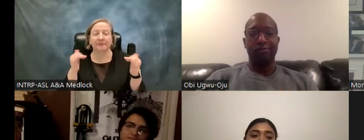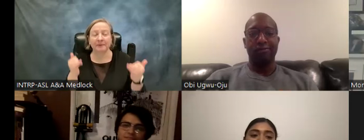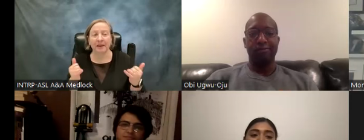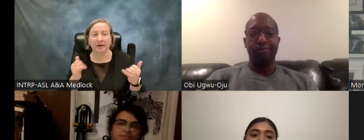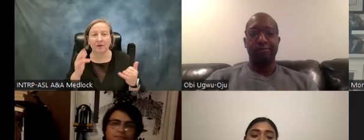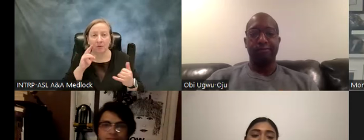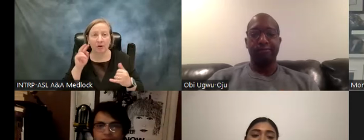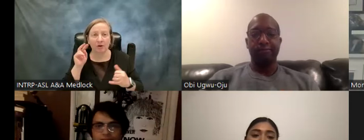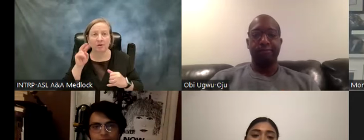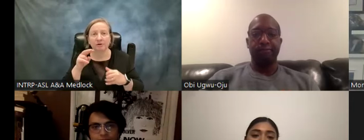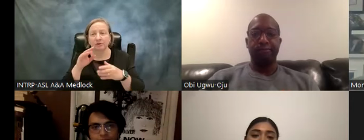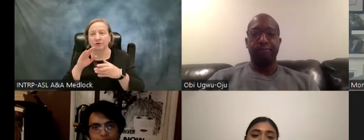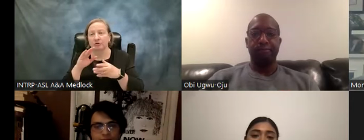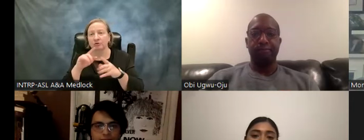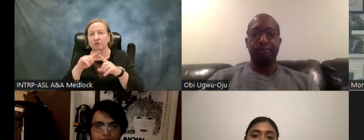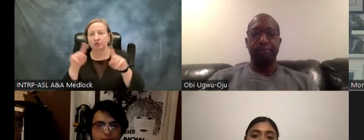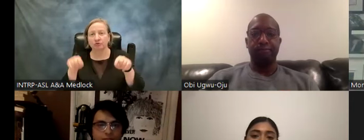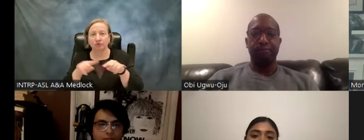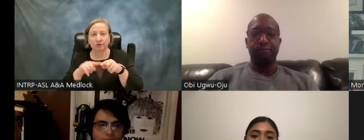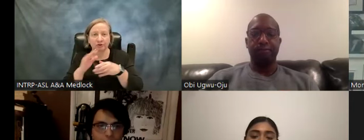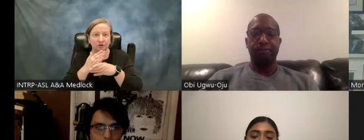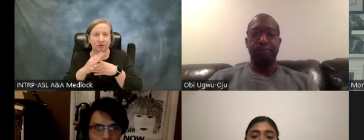a screen share slide 17.